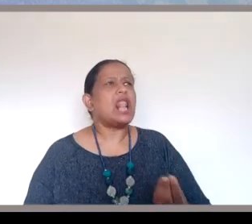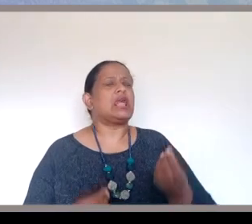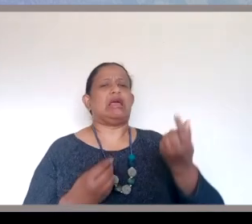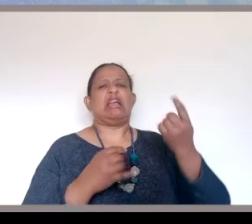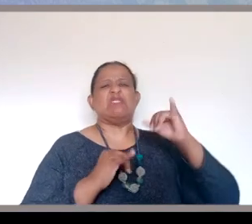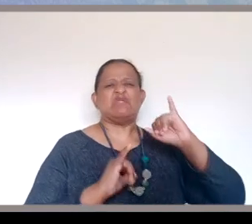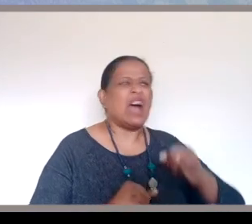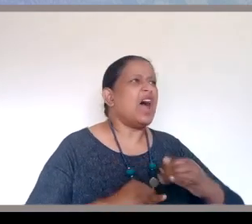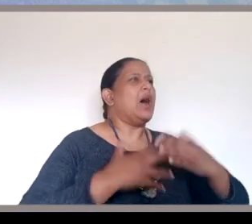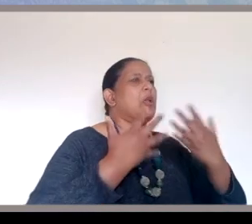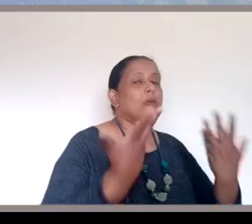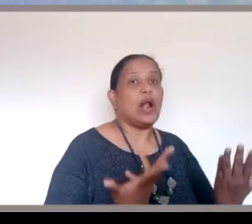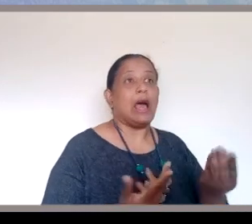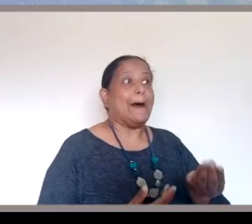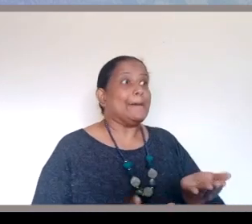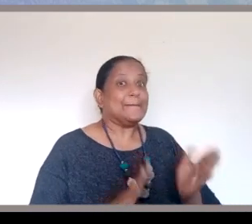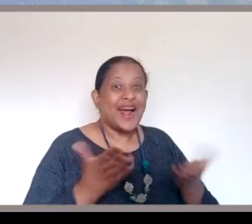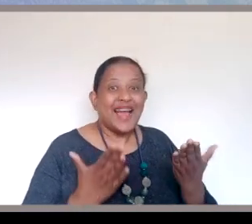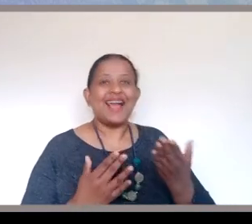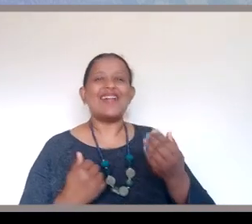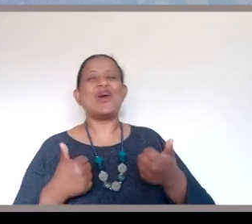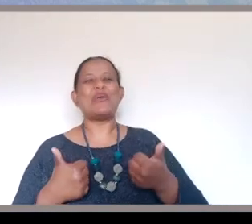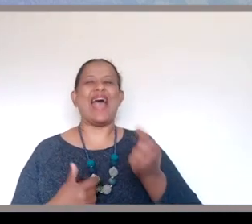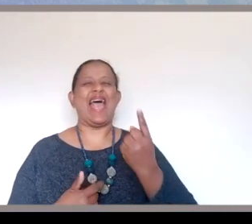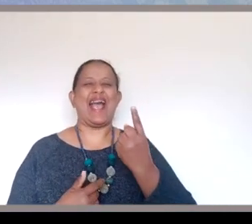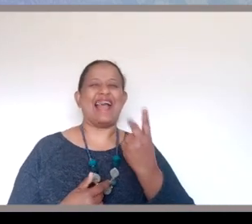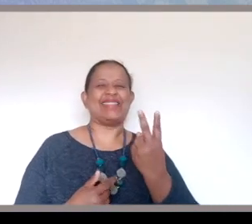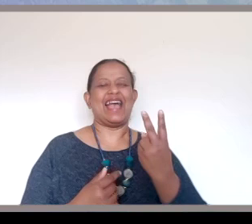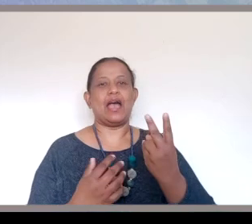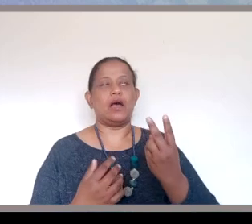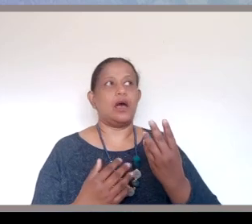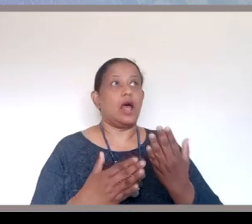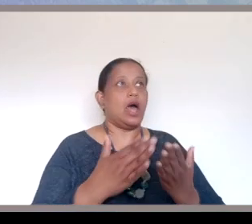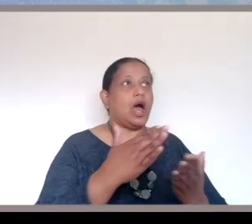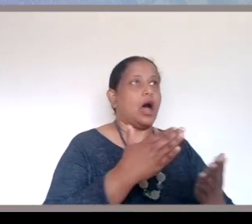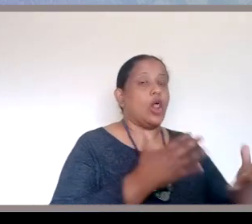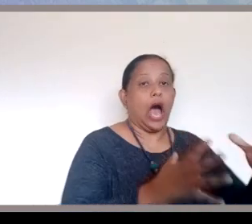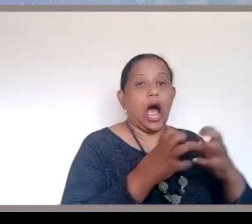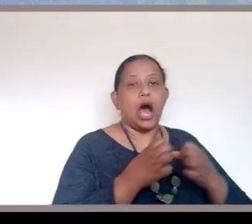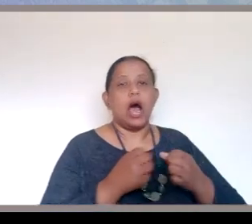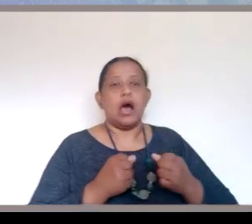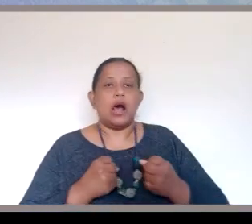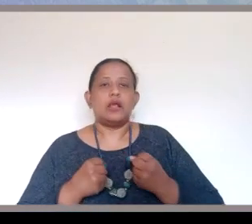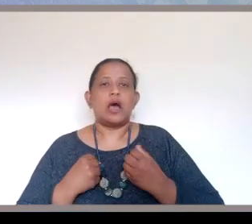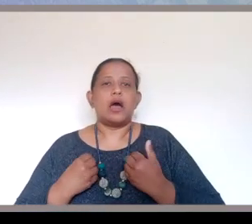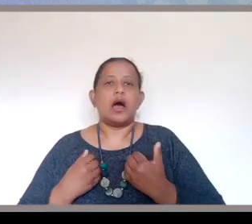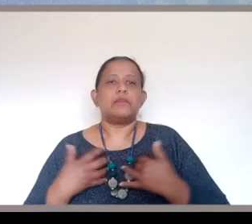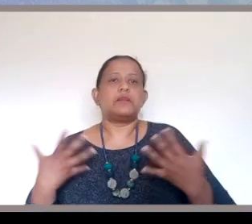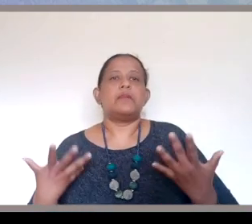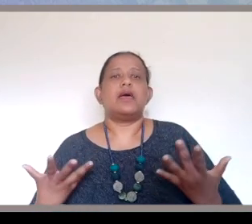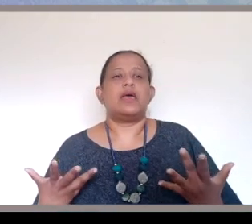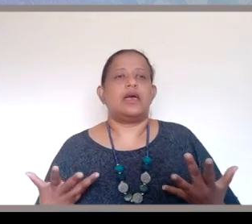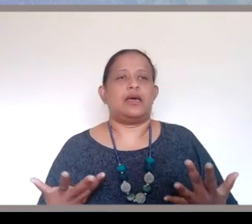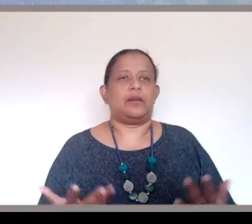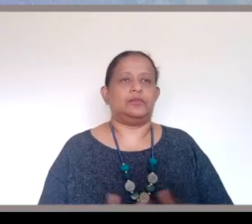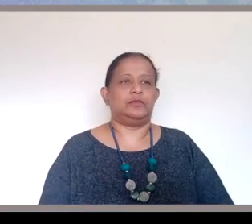power or greed. He knows. He hides his hook in his bait, and the bait appeals